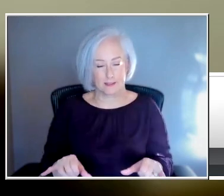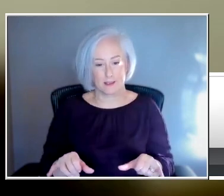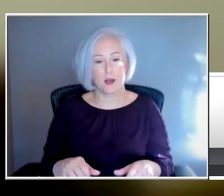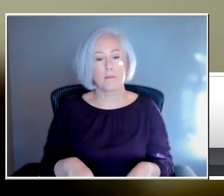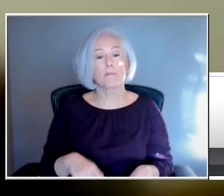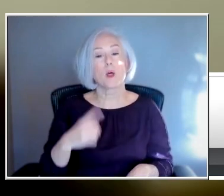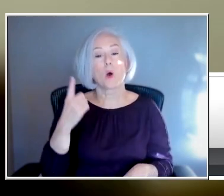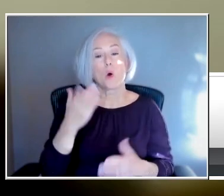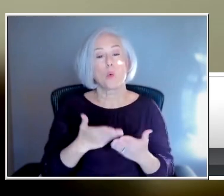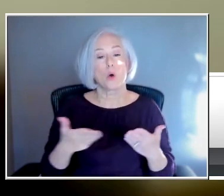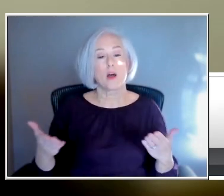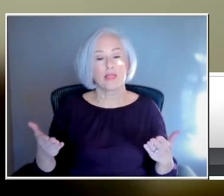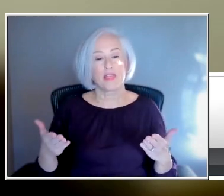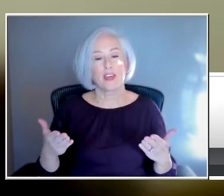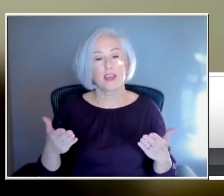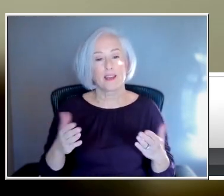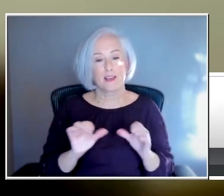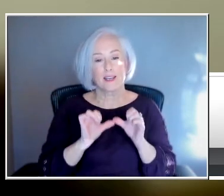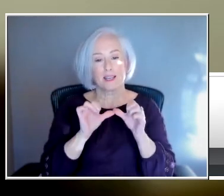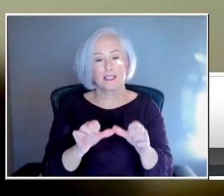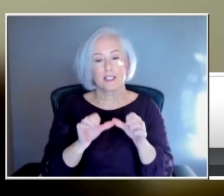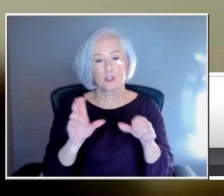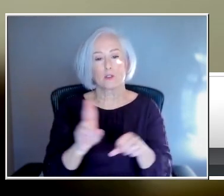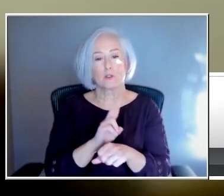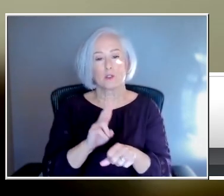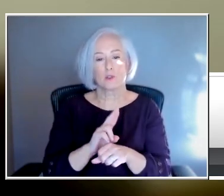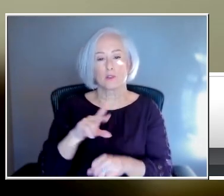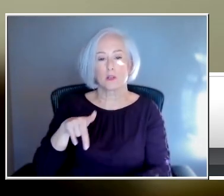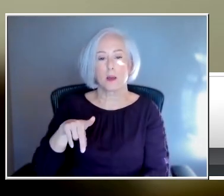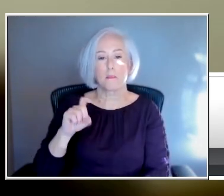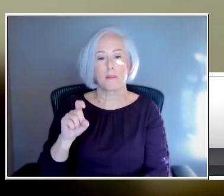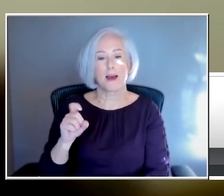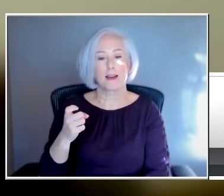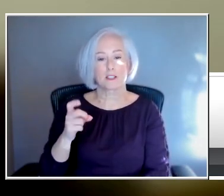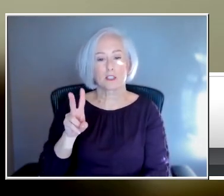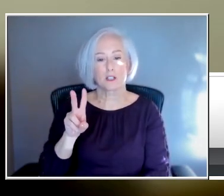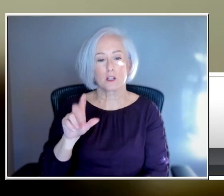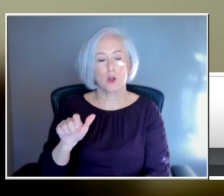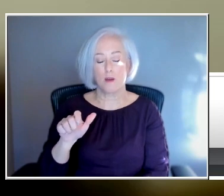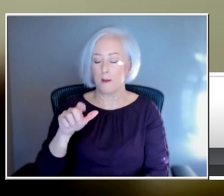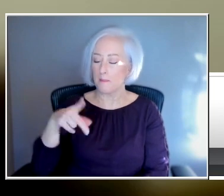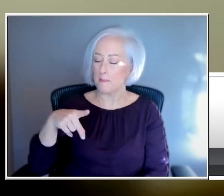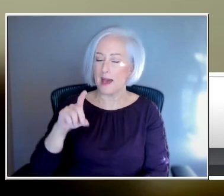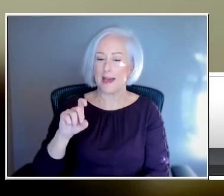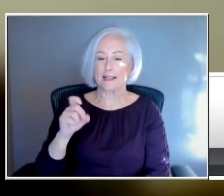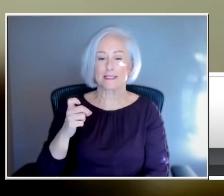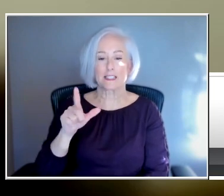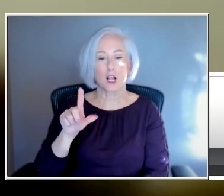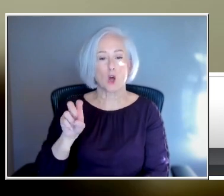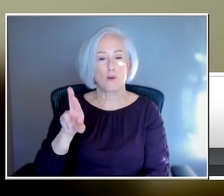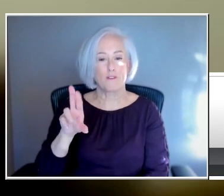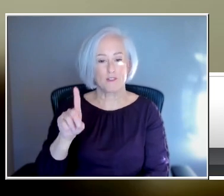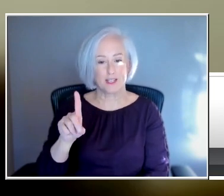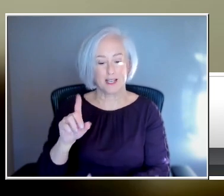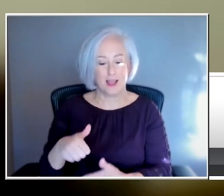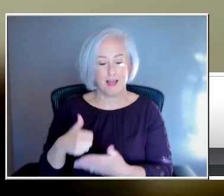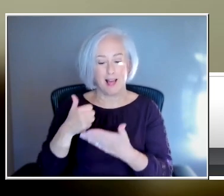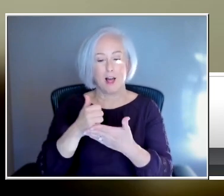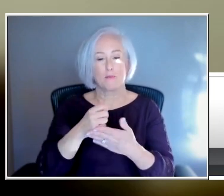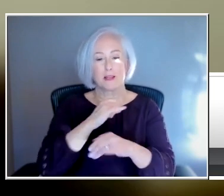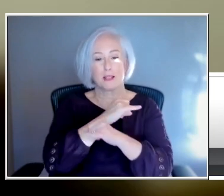is continued use of Paxlovid or longer term use of Paxlovid, helping with the immune system, maybe